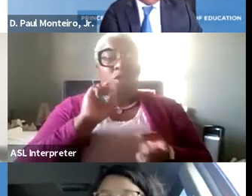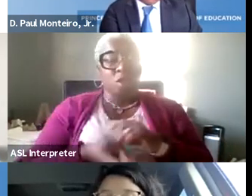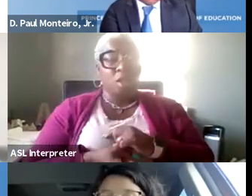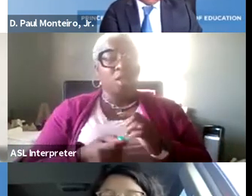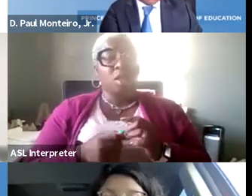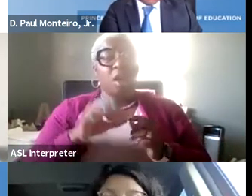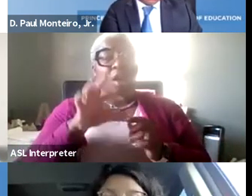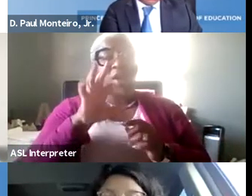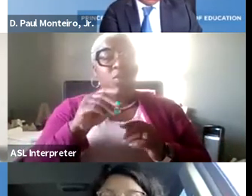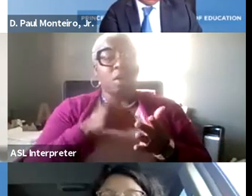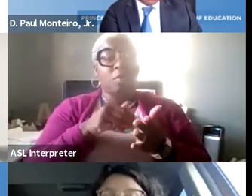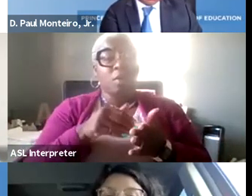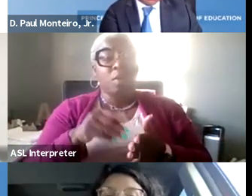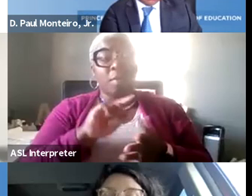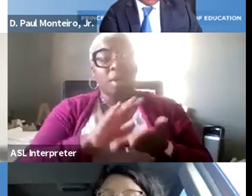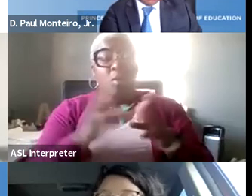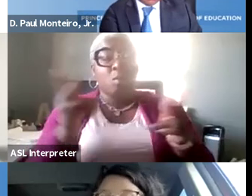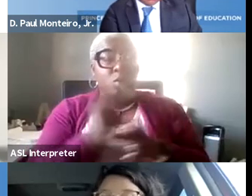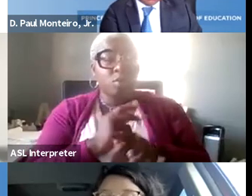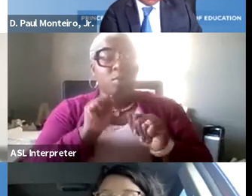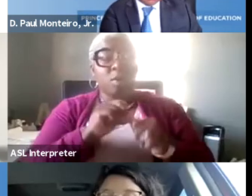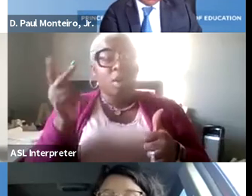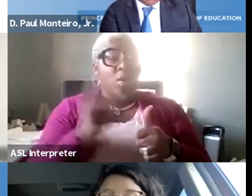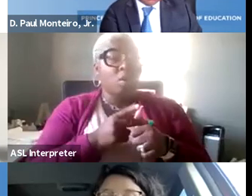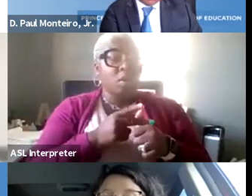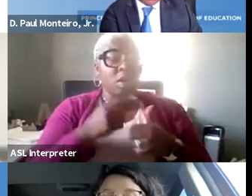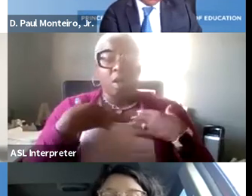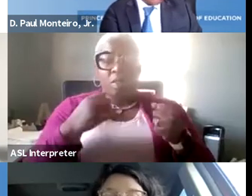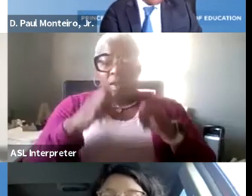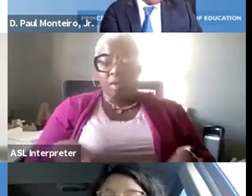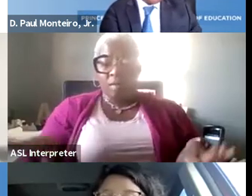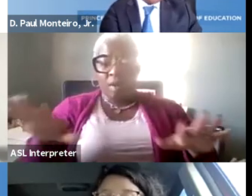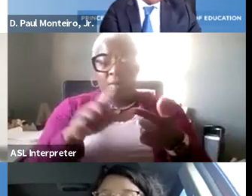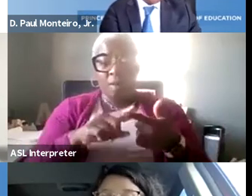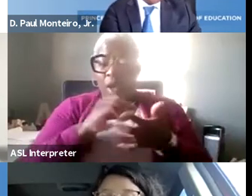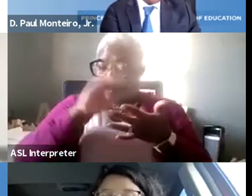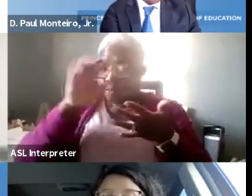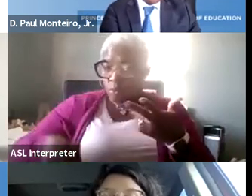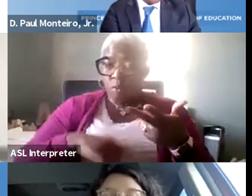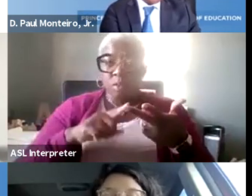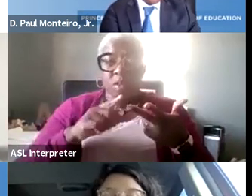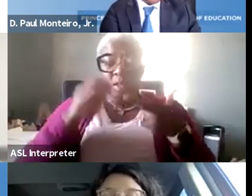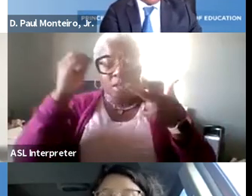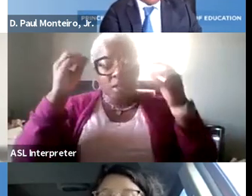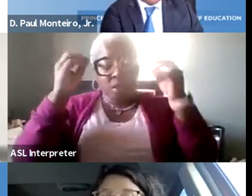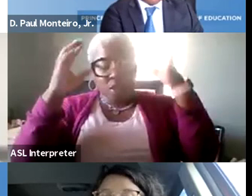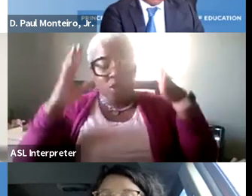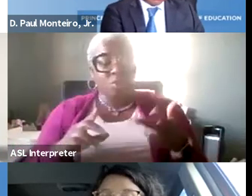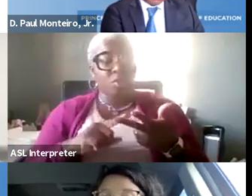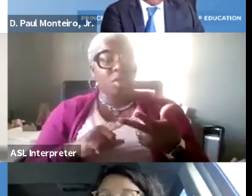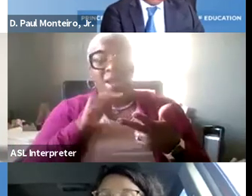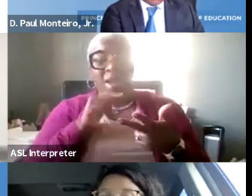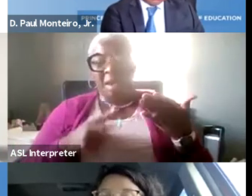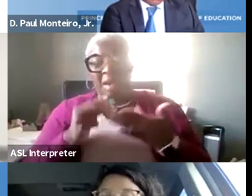only get worse. And we must prioritize the health of the environment, our students, and teachers, and not cut